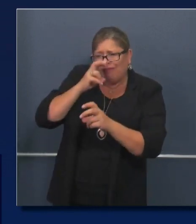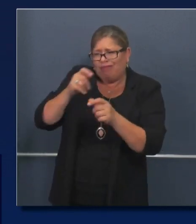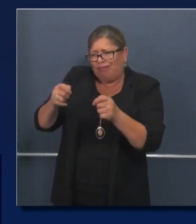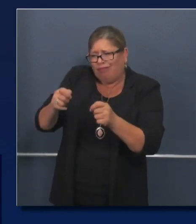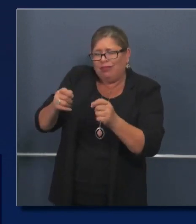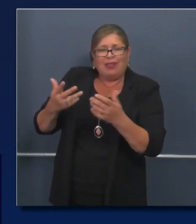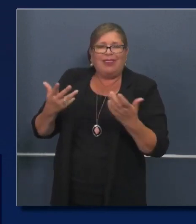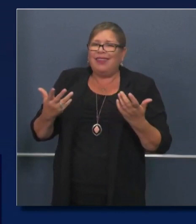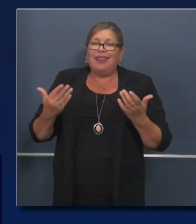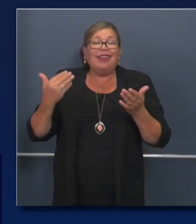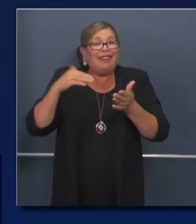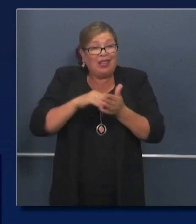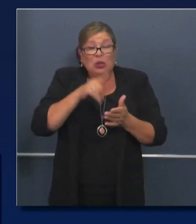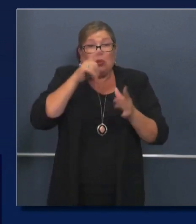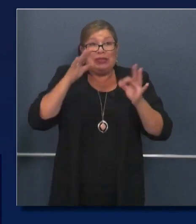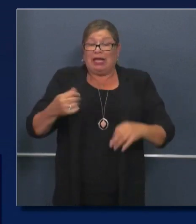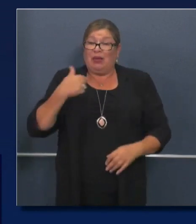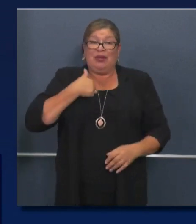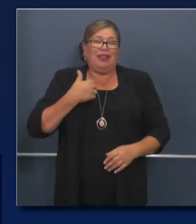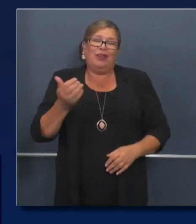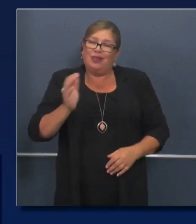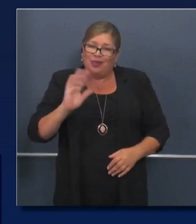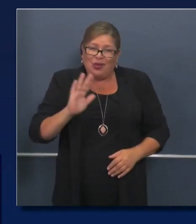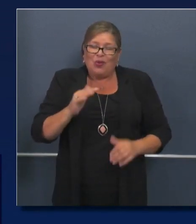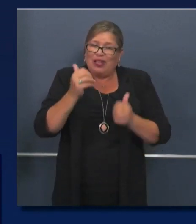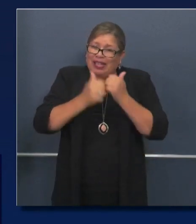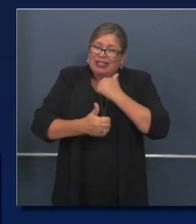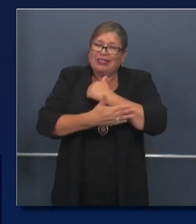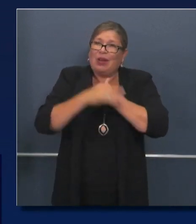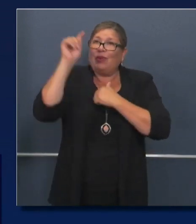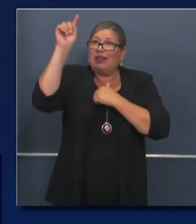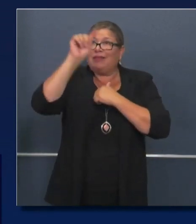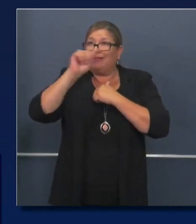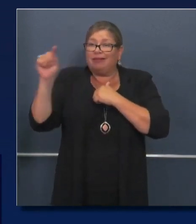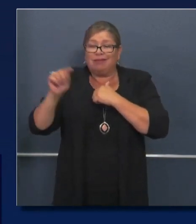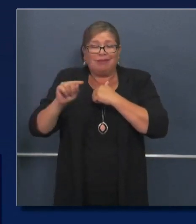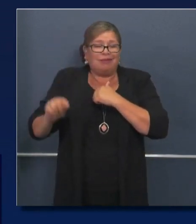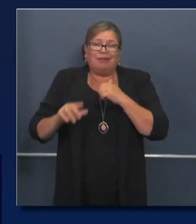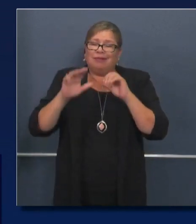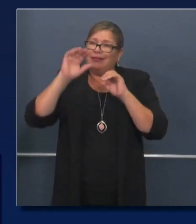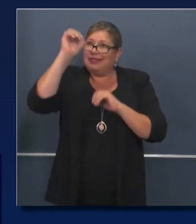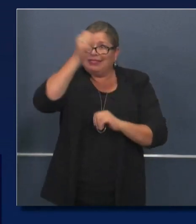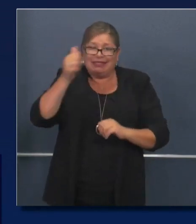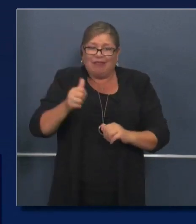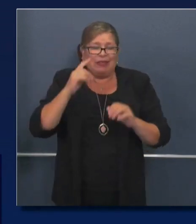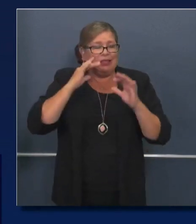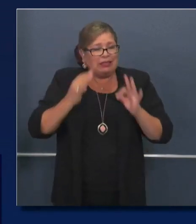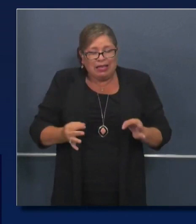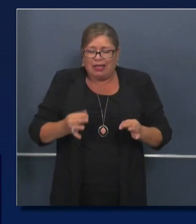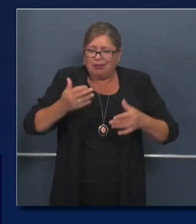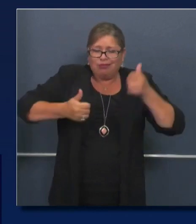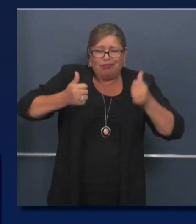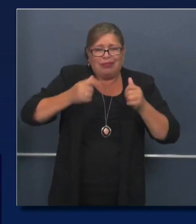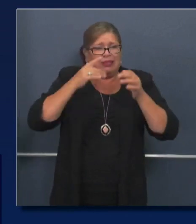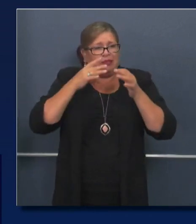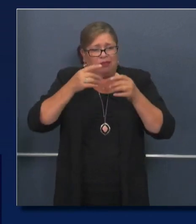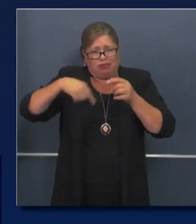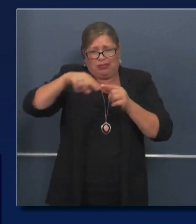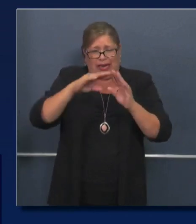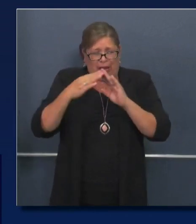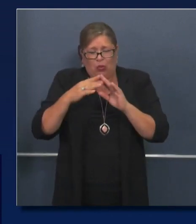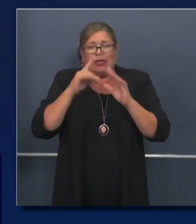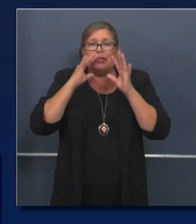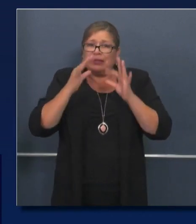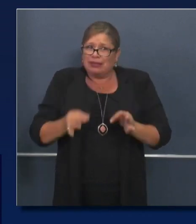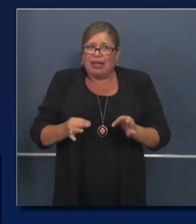hear over and over again that is reinforced in 3 simple words. Localism is determinative. So